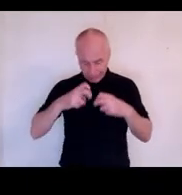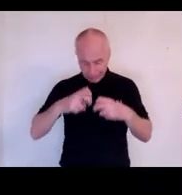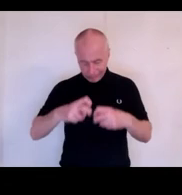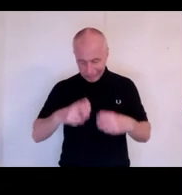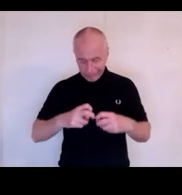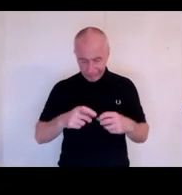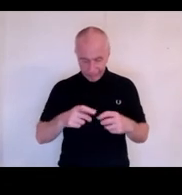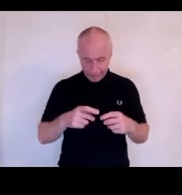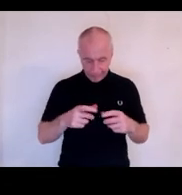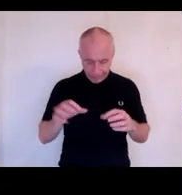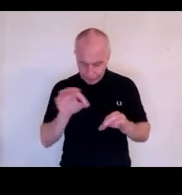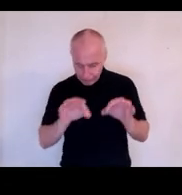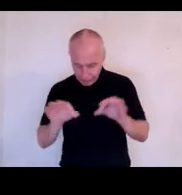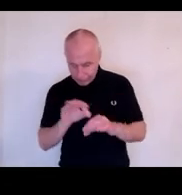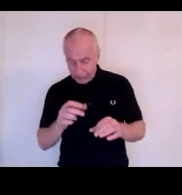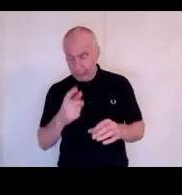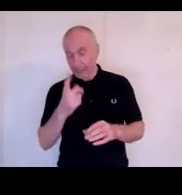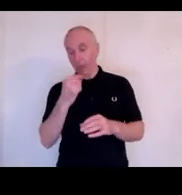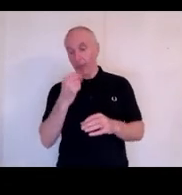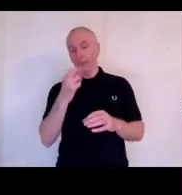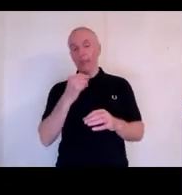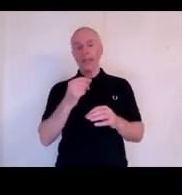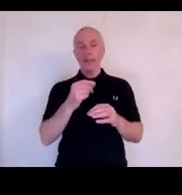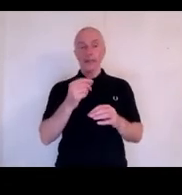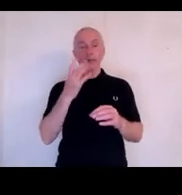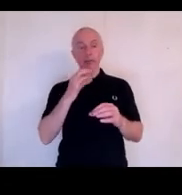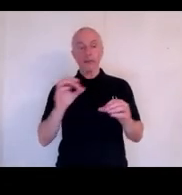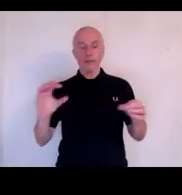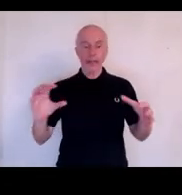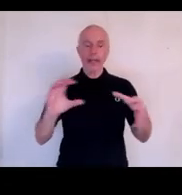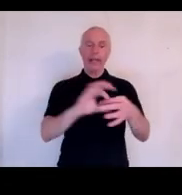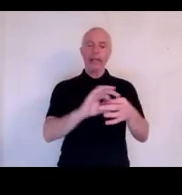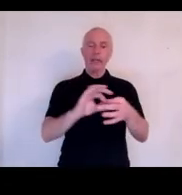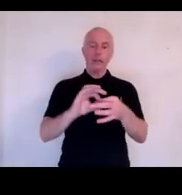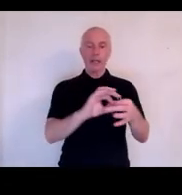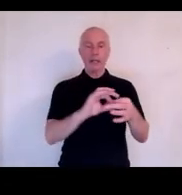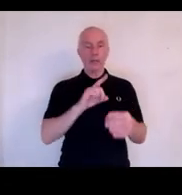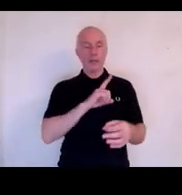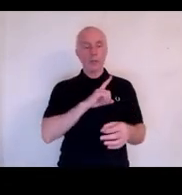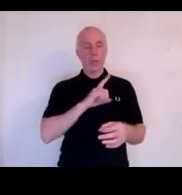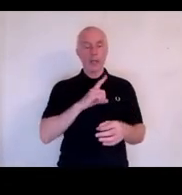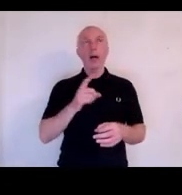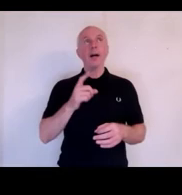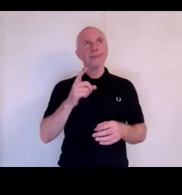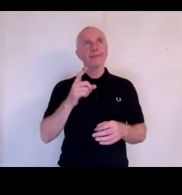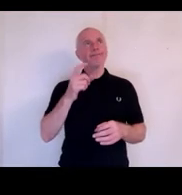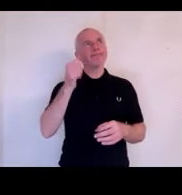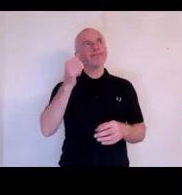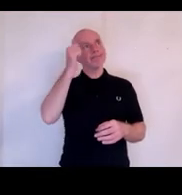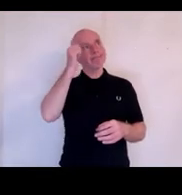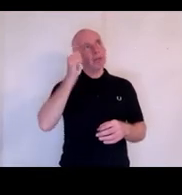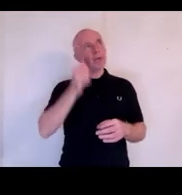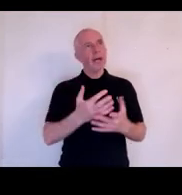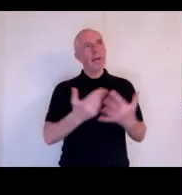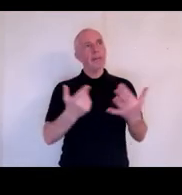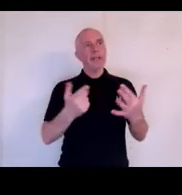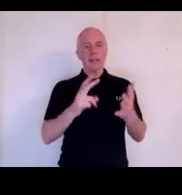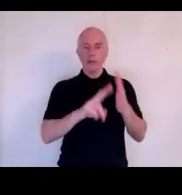of interaction because we have a very good understanding of the number of neutrons that have been fired out of the accelerator.